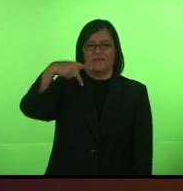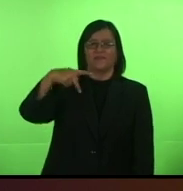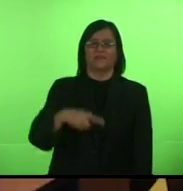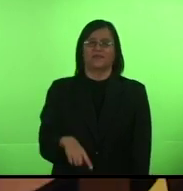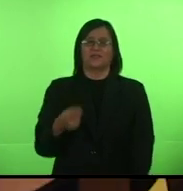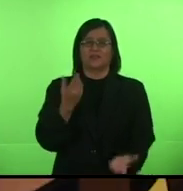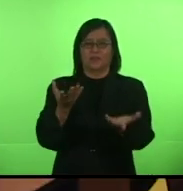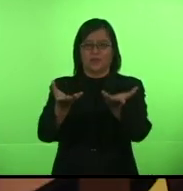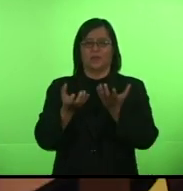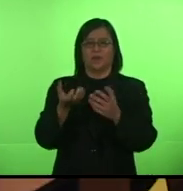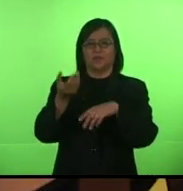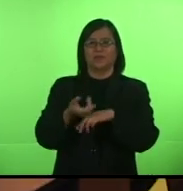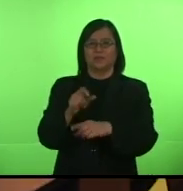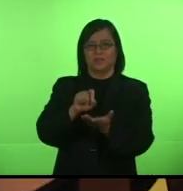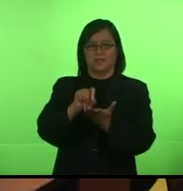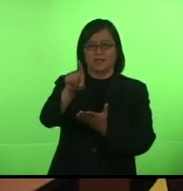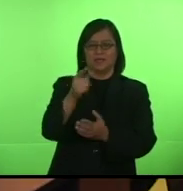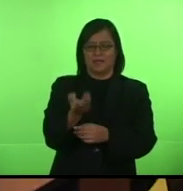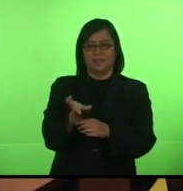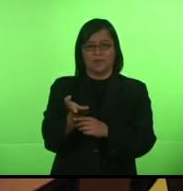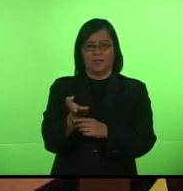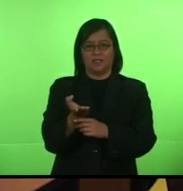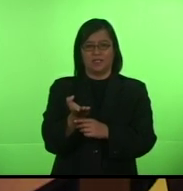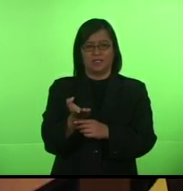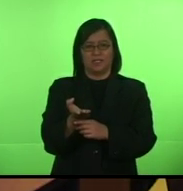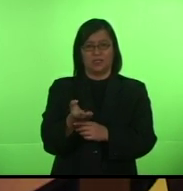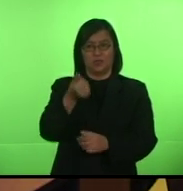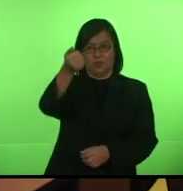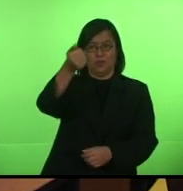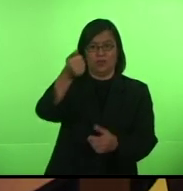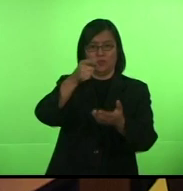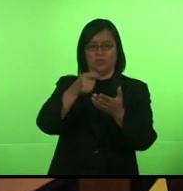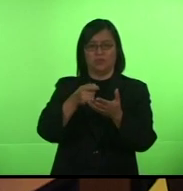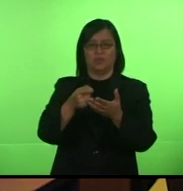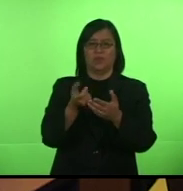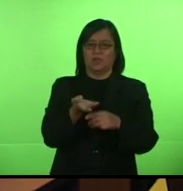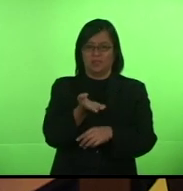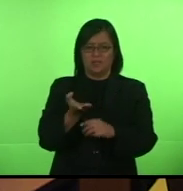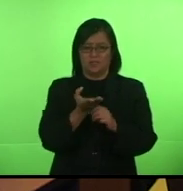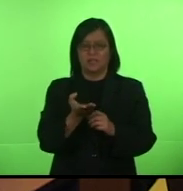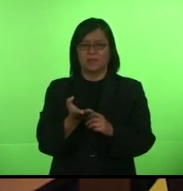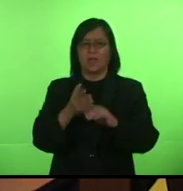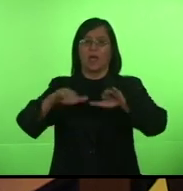handphones, for example, when you want to send SMS to your friends, do you write, for example,